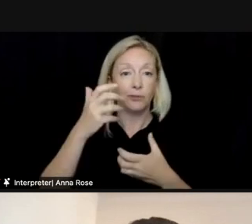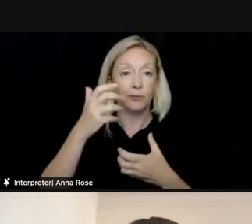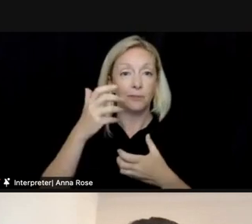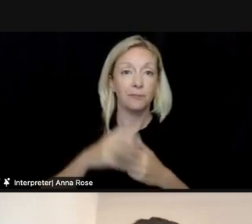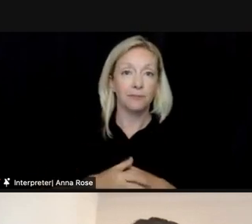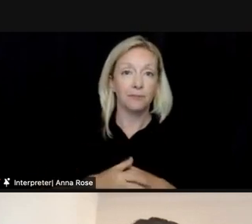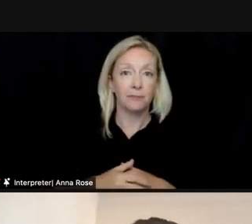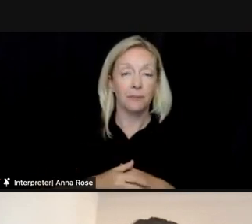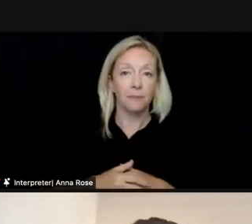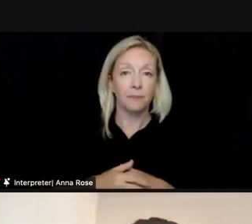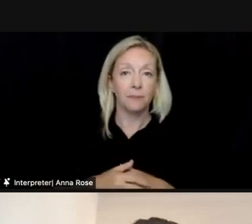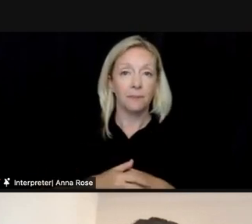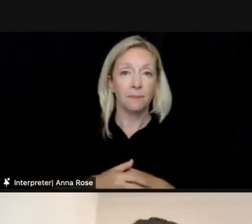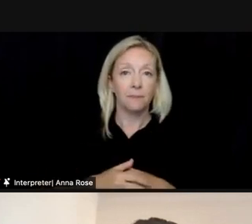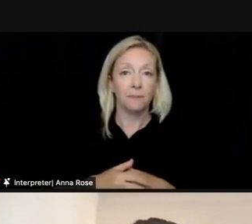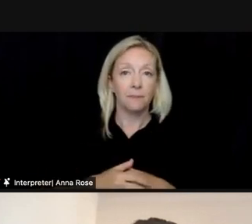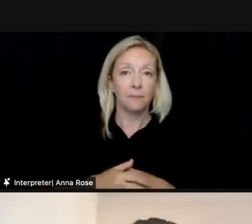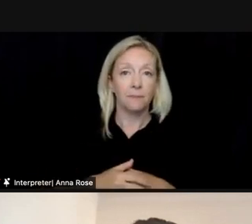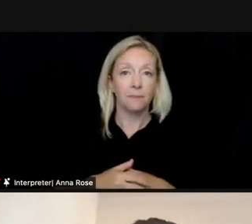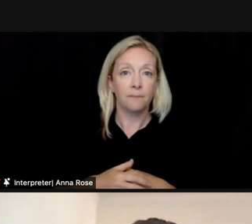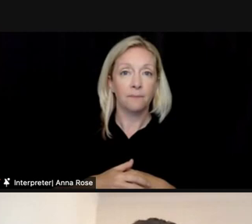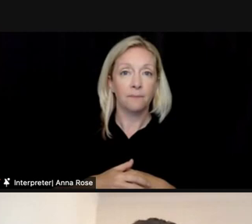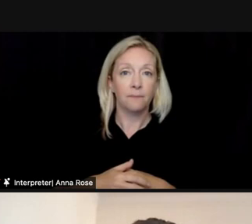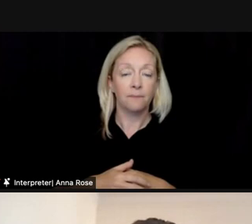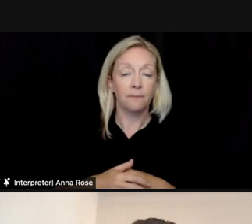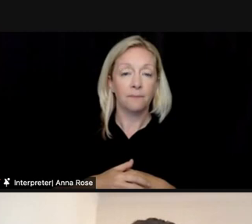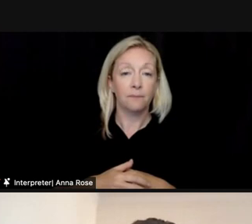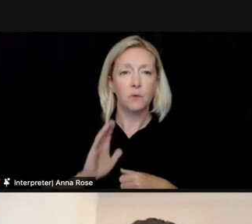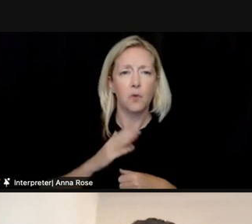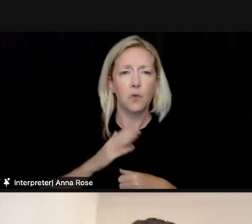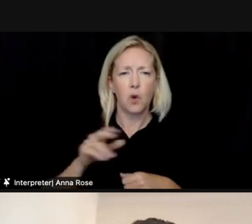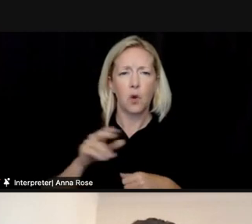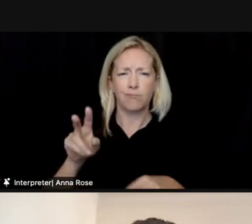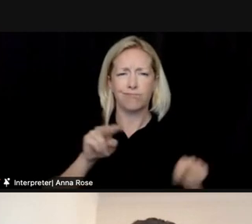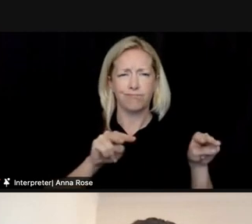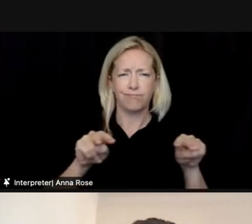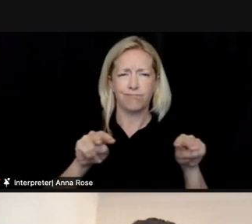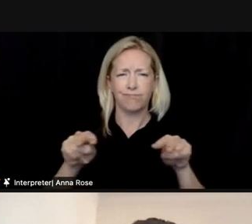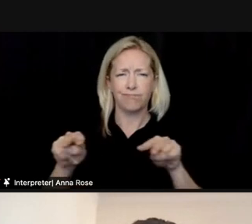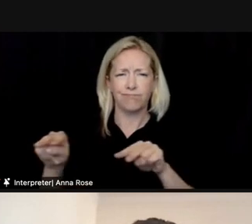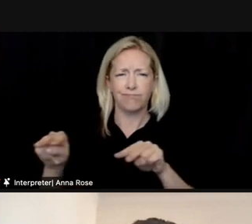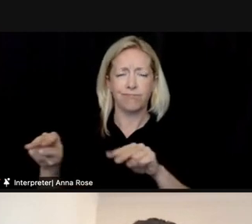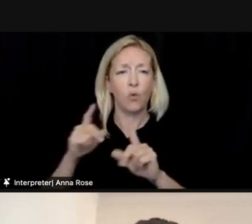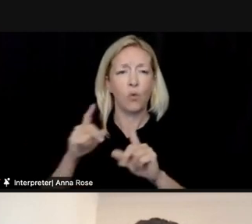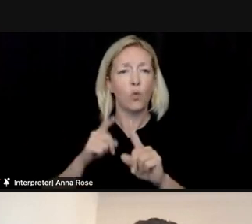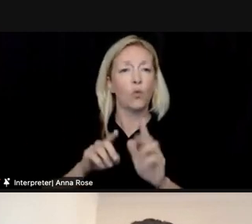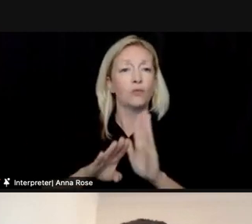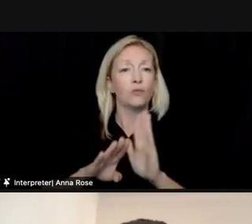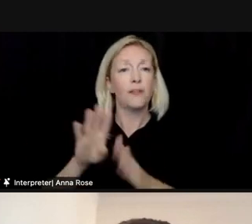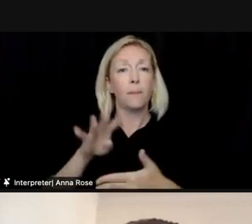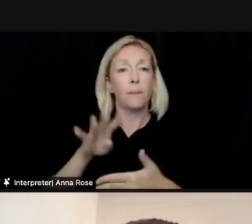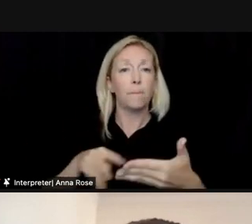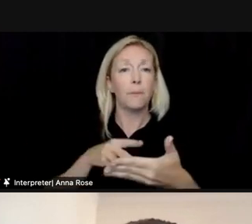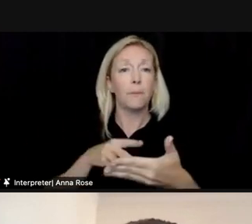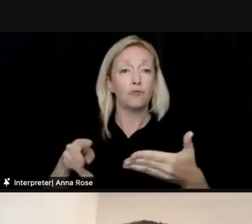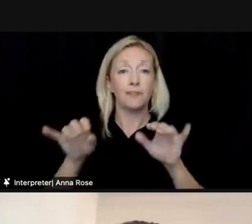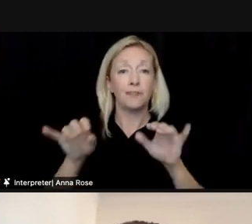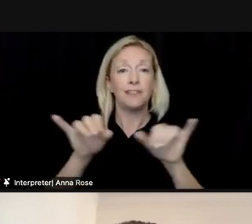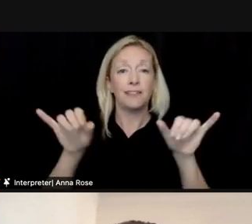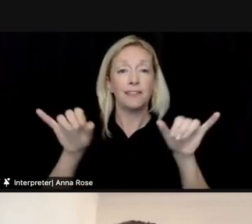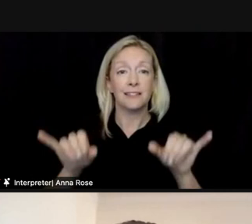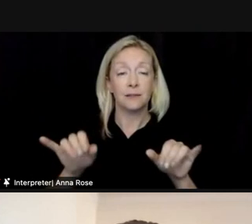abilities. And so our goal was to kind of create a matrix or something that the team could utilize to